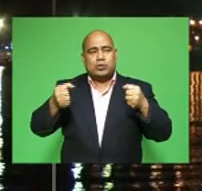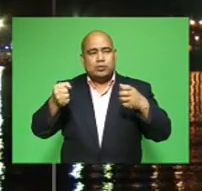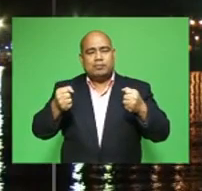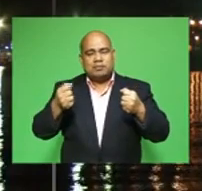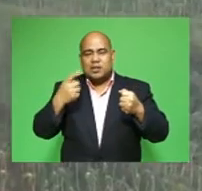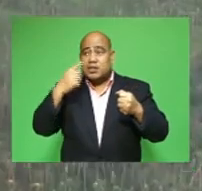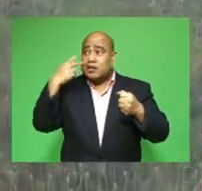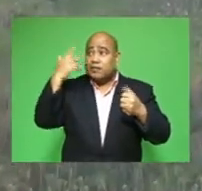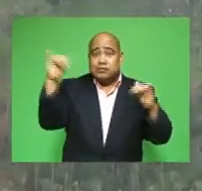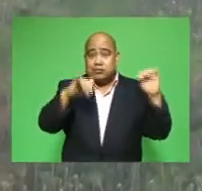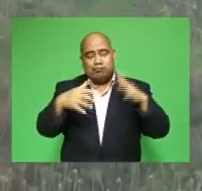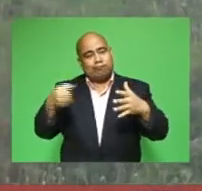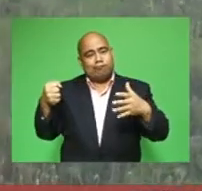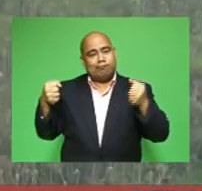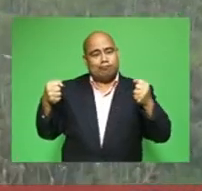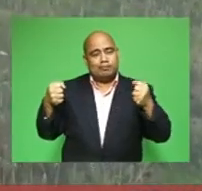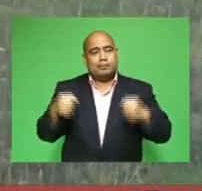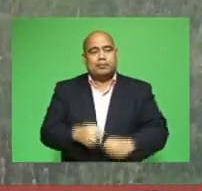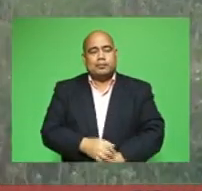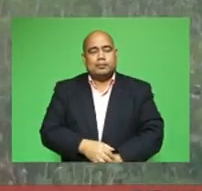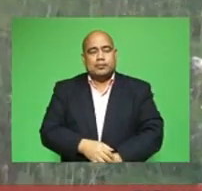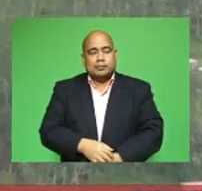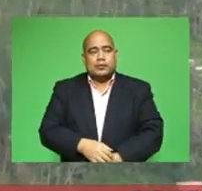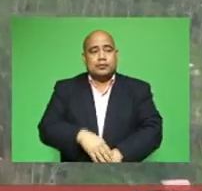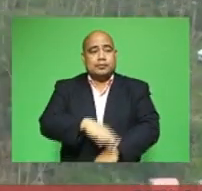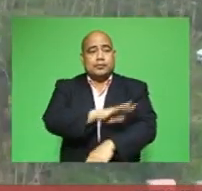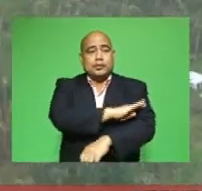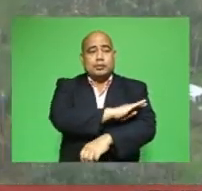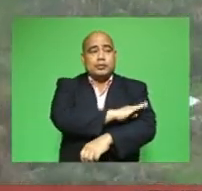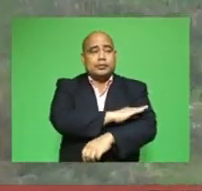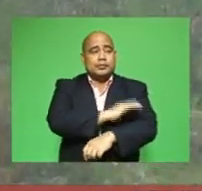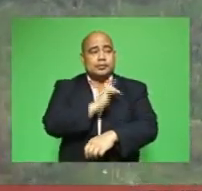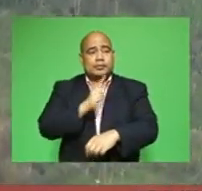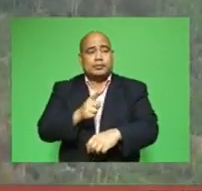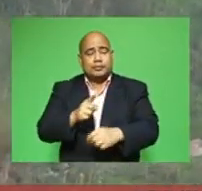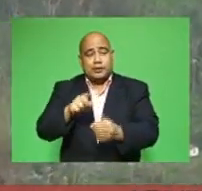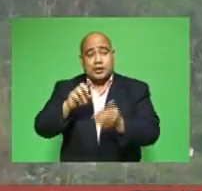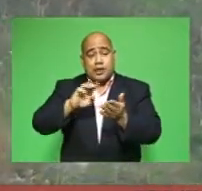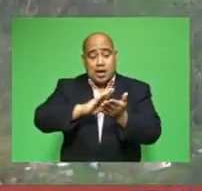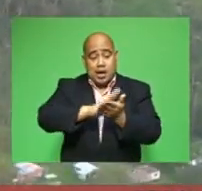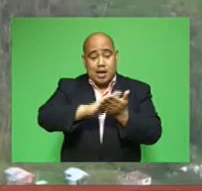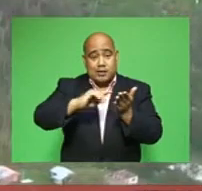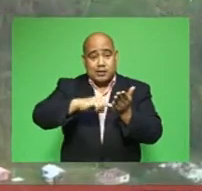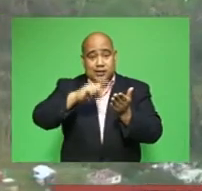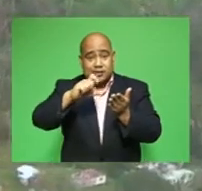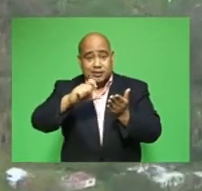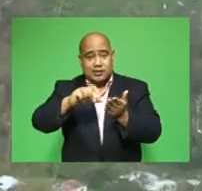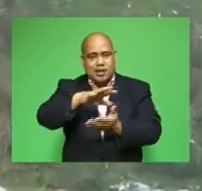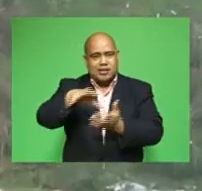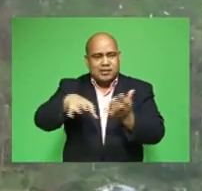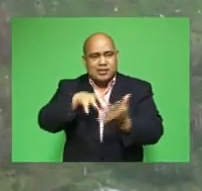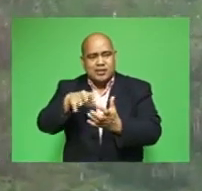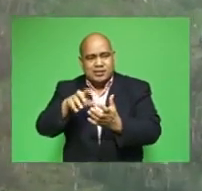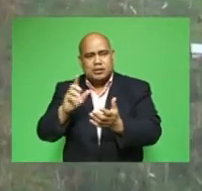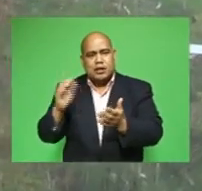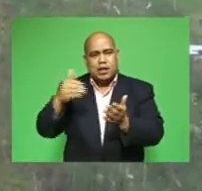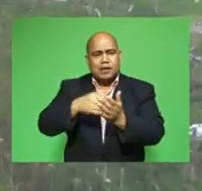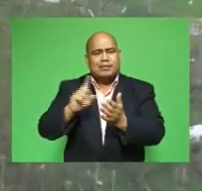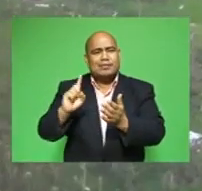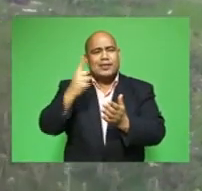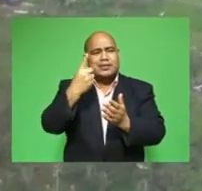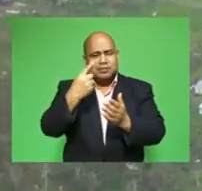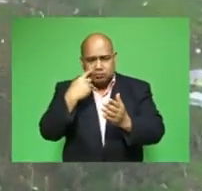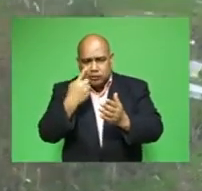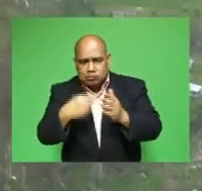reports. The Prime Minister says in Fiji, Tropical Cyclone Harold arrived on the heels of our first COVID-19 case. But